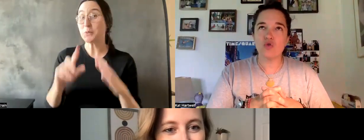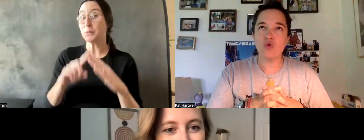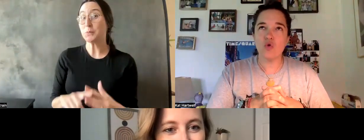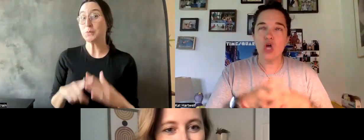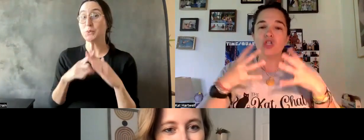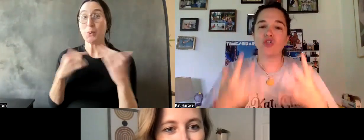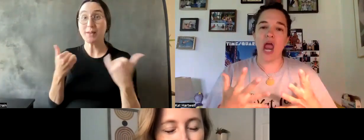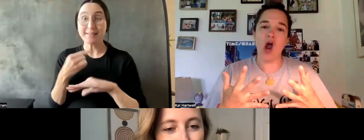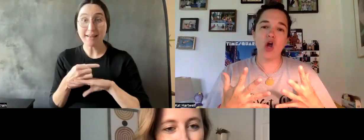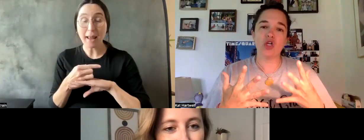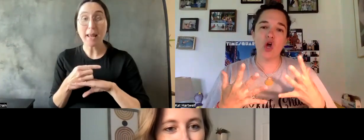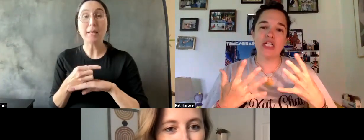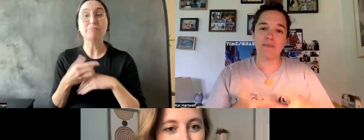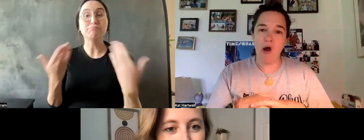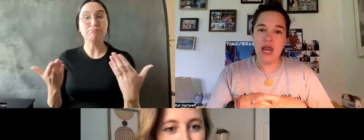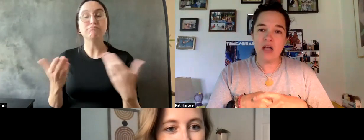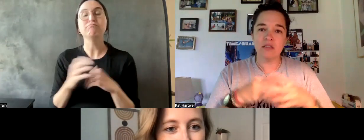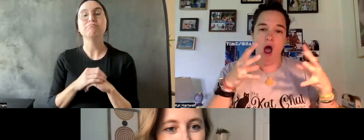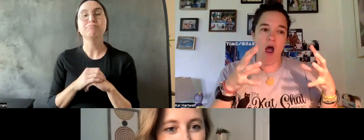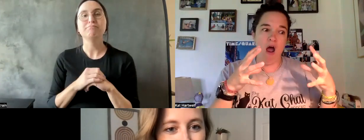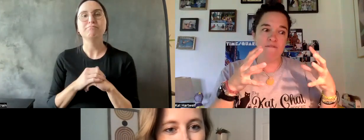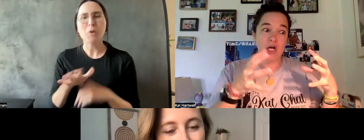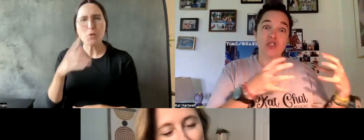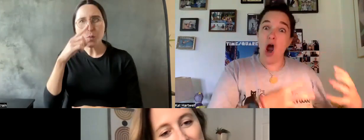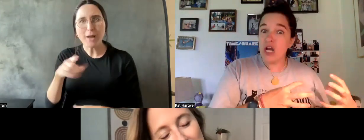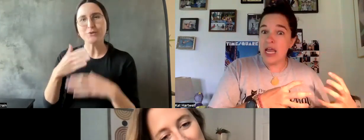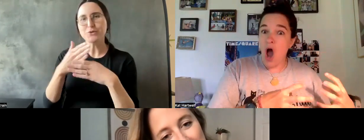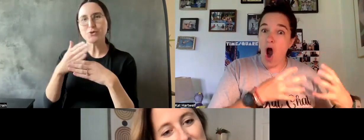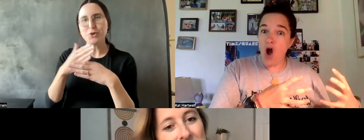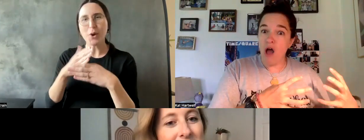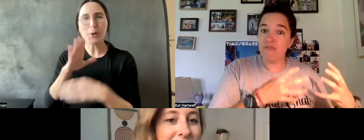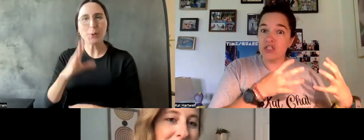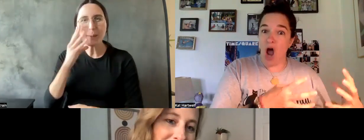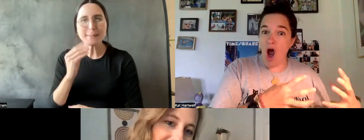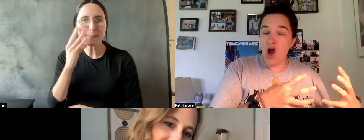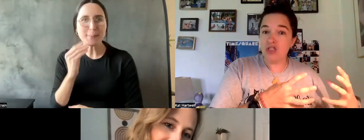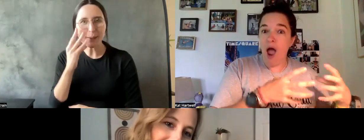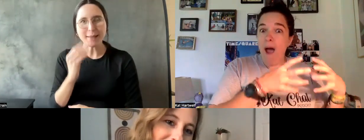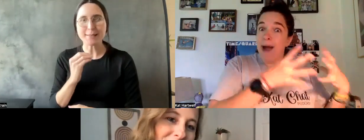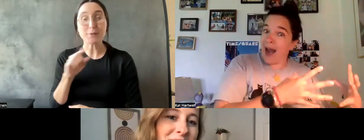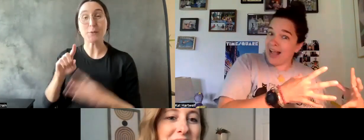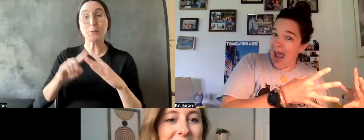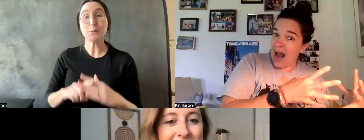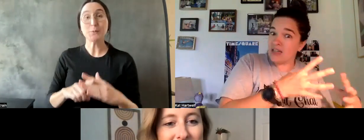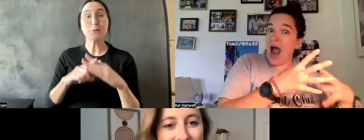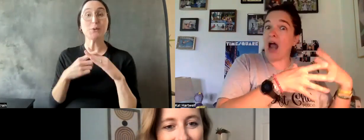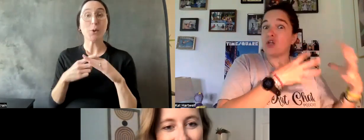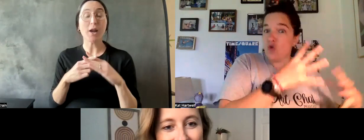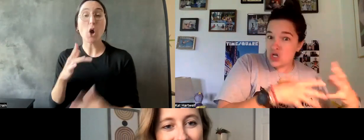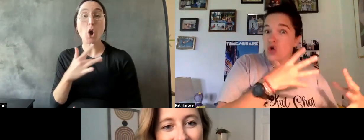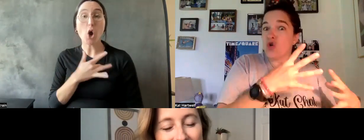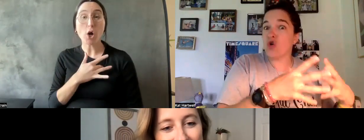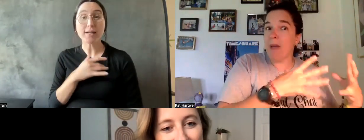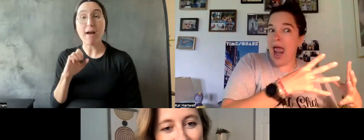you to share your experience starting Heart of the Stars podcast